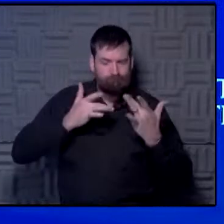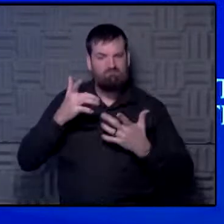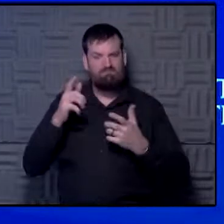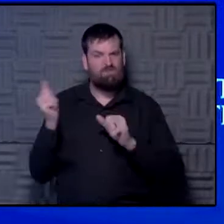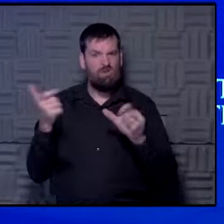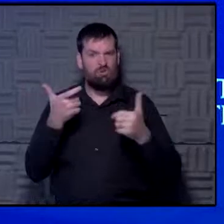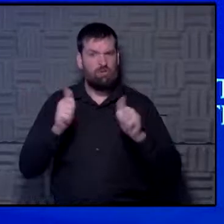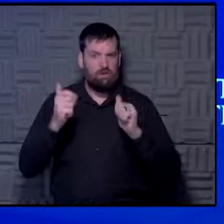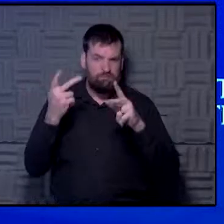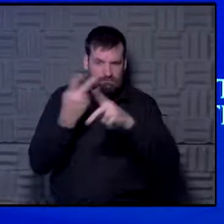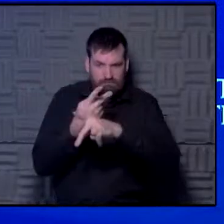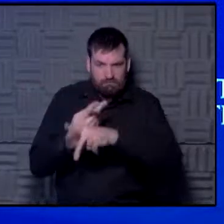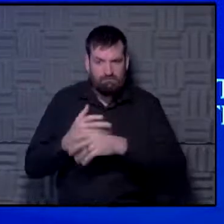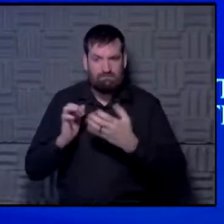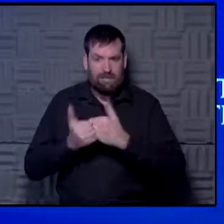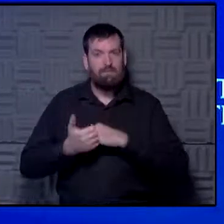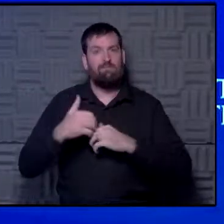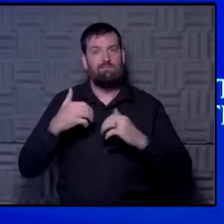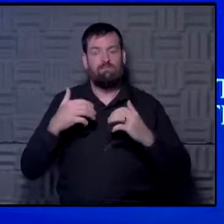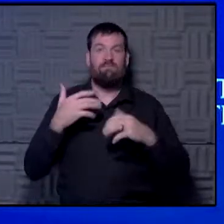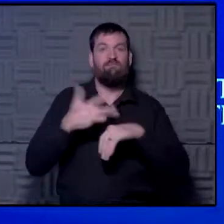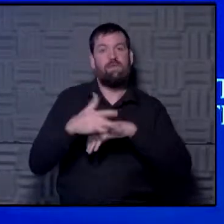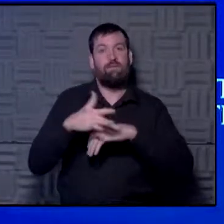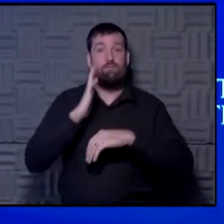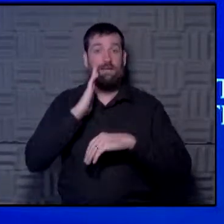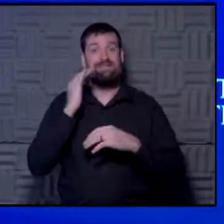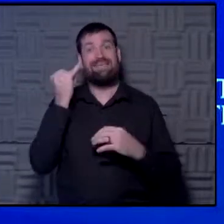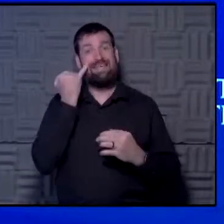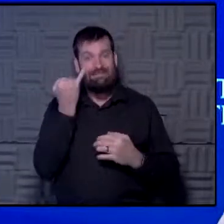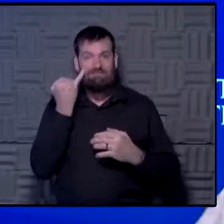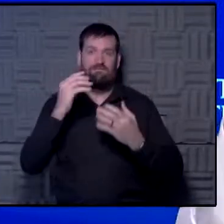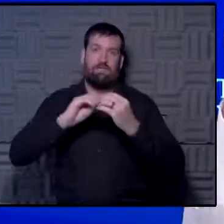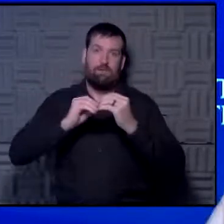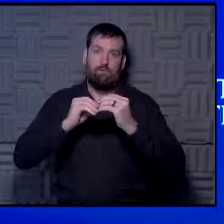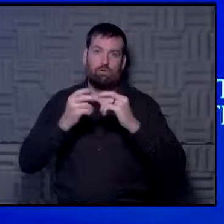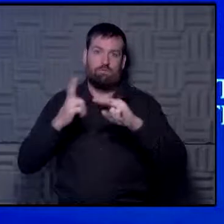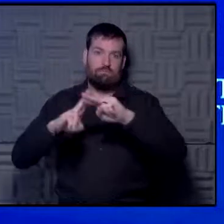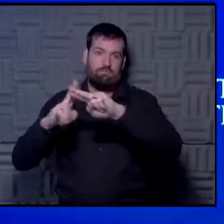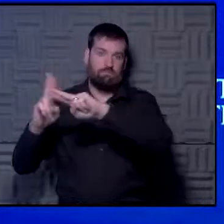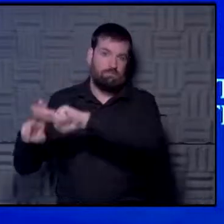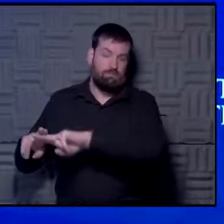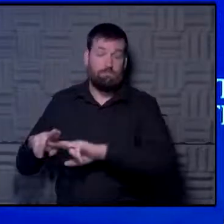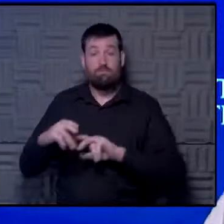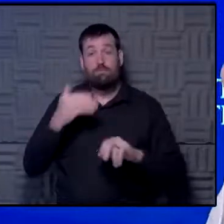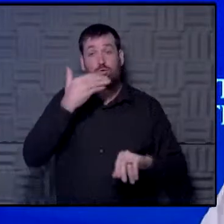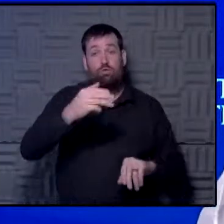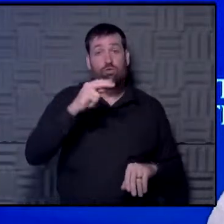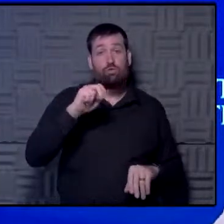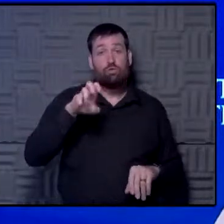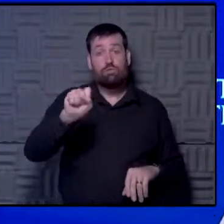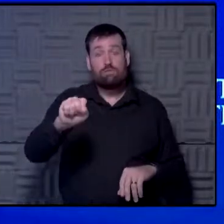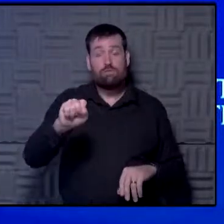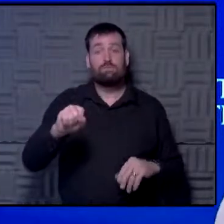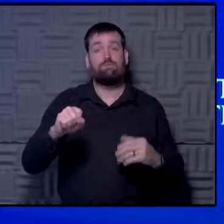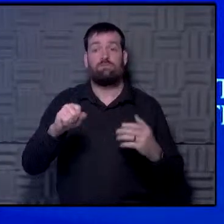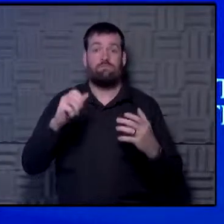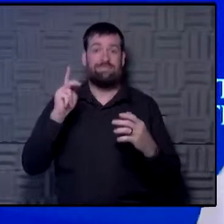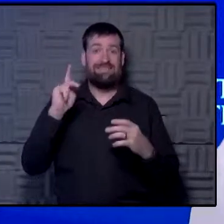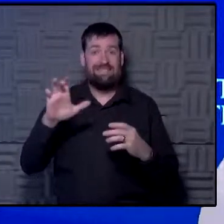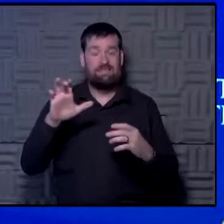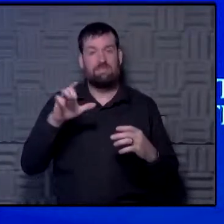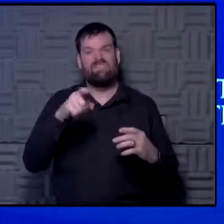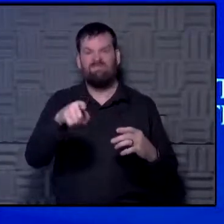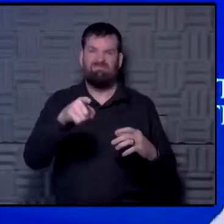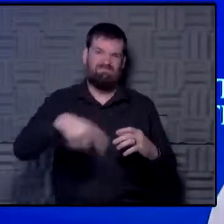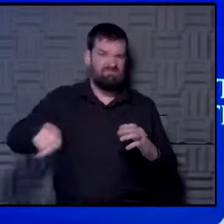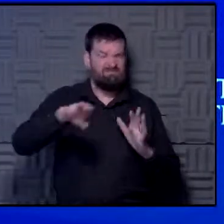hard to try and make sure we can have capacity if these numbers continue to increase. The good news is that Kansas City, you have bent